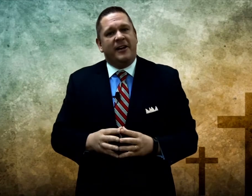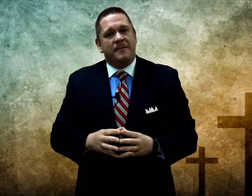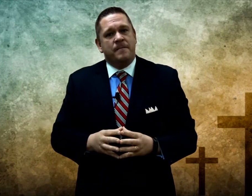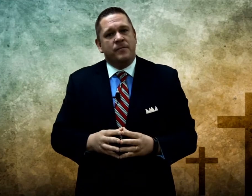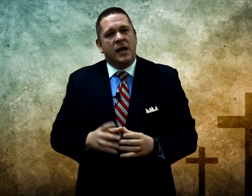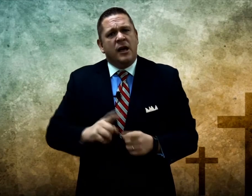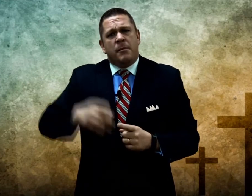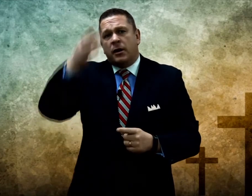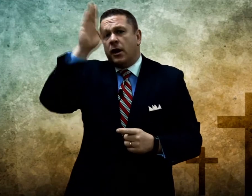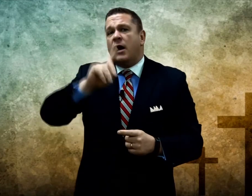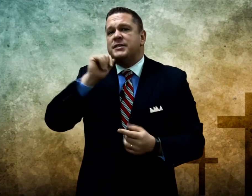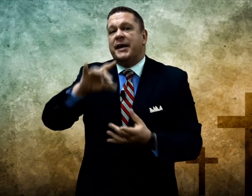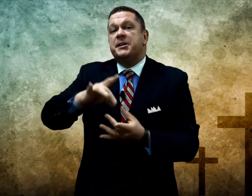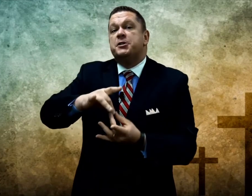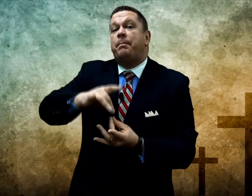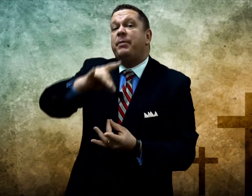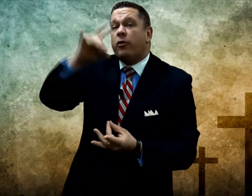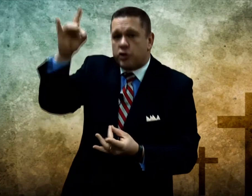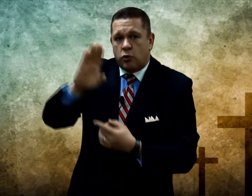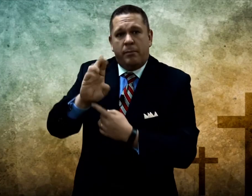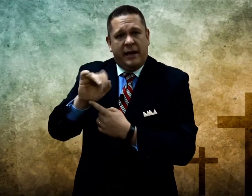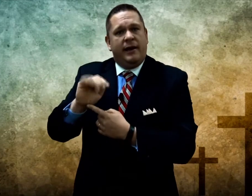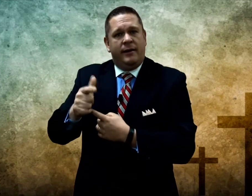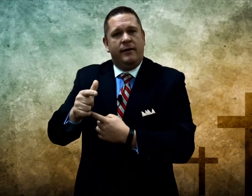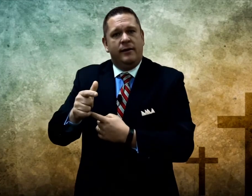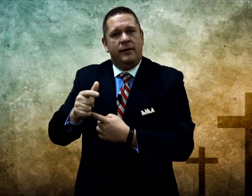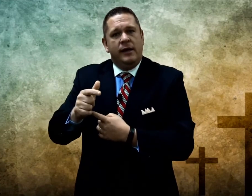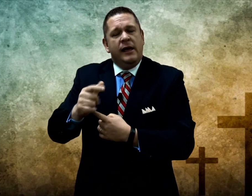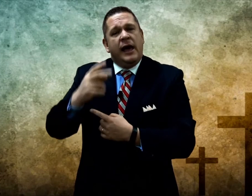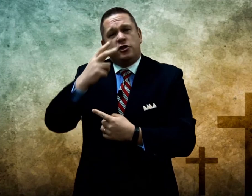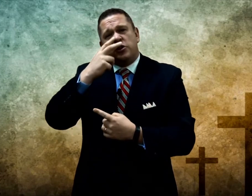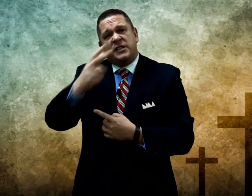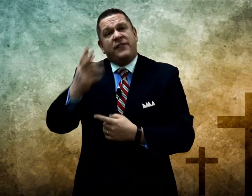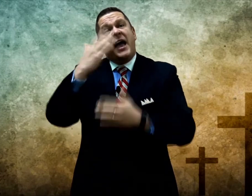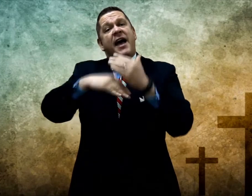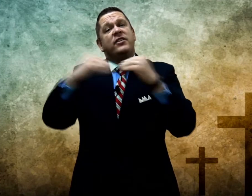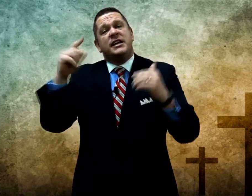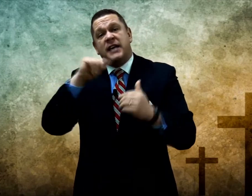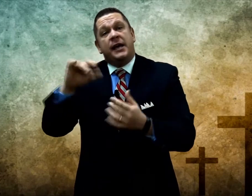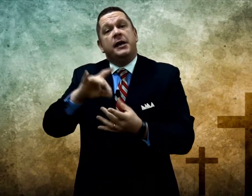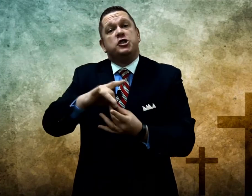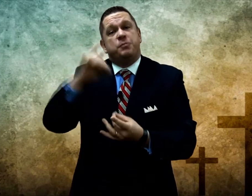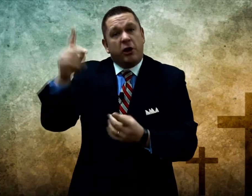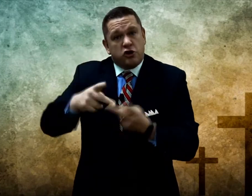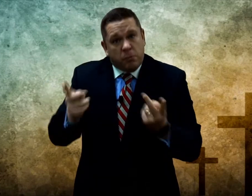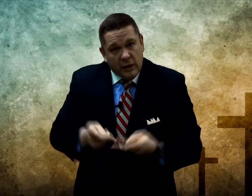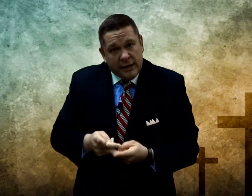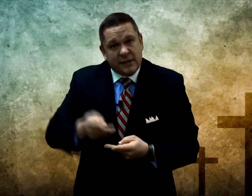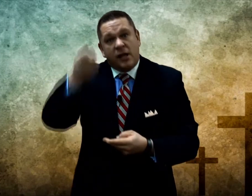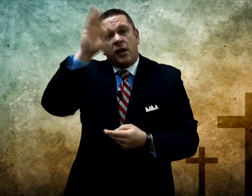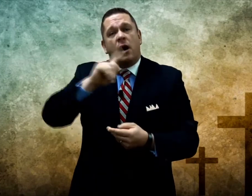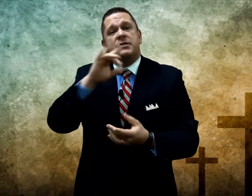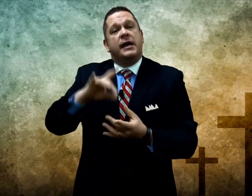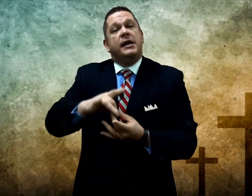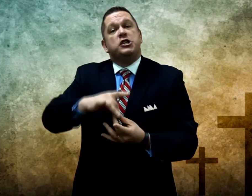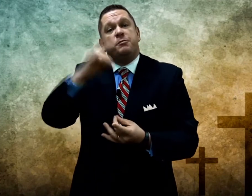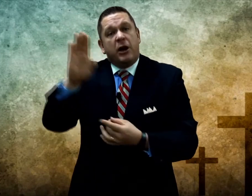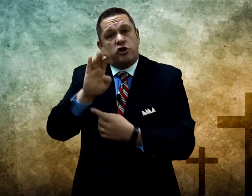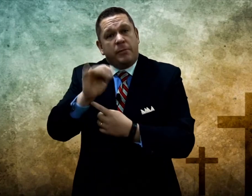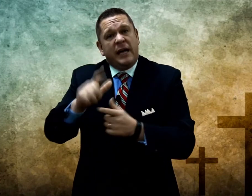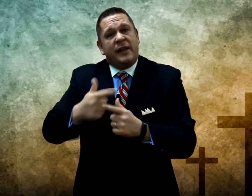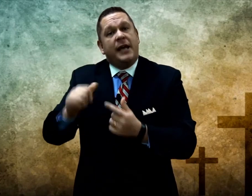have a birthday. But God is a spiritual being. And so you see, if heaven is a spiritual place and God